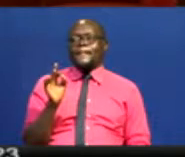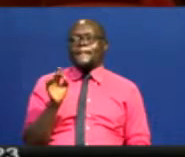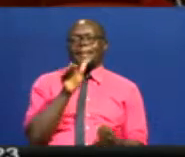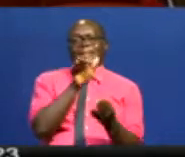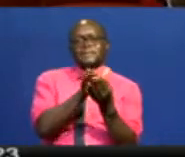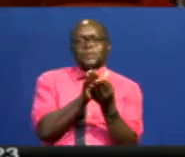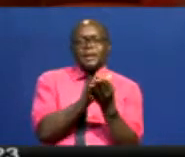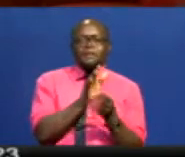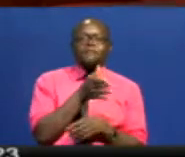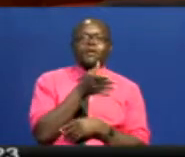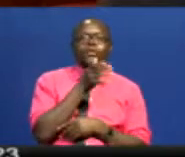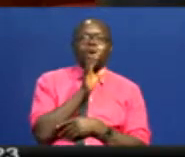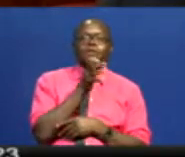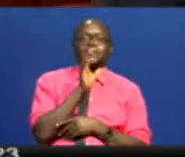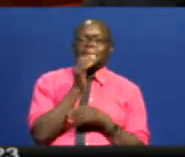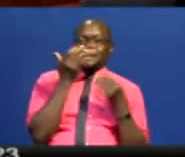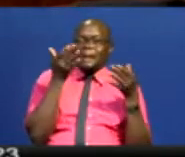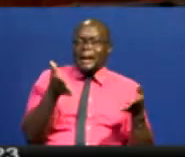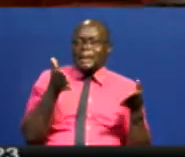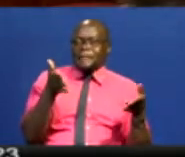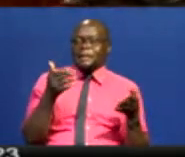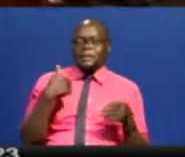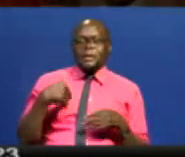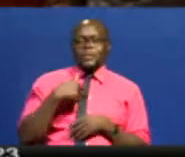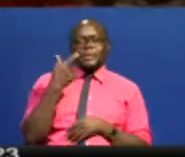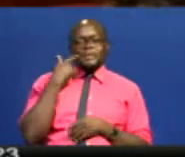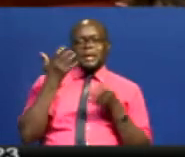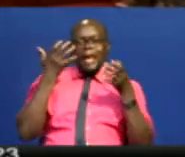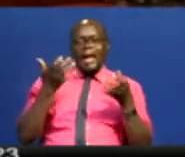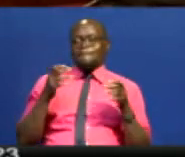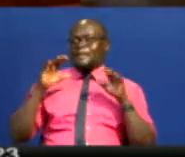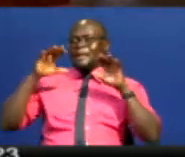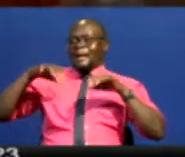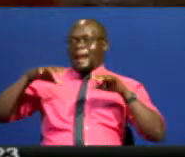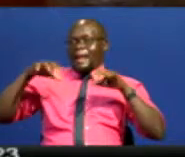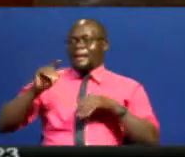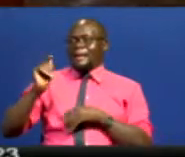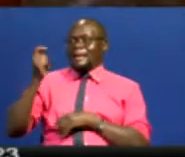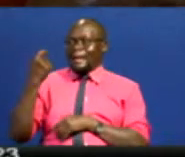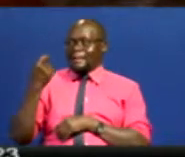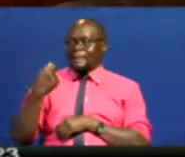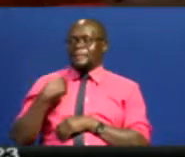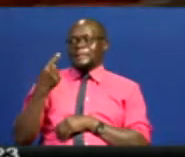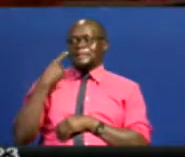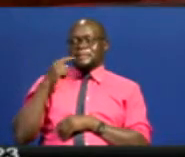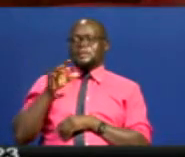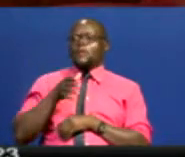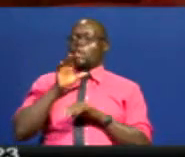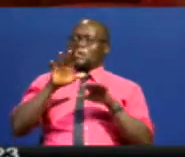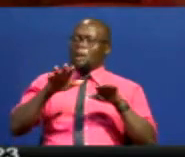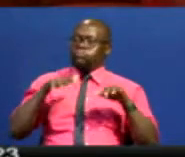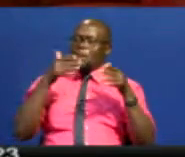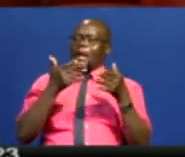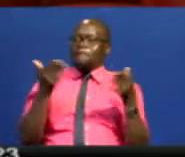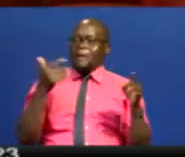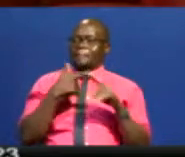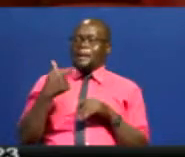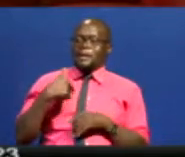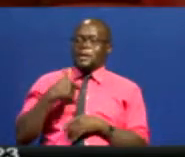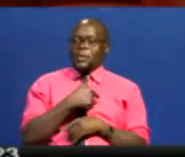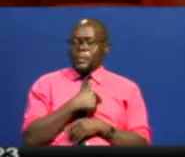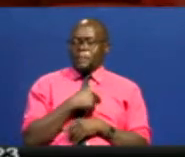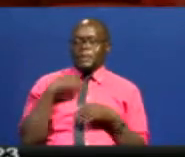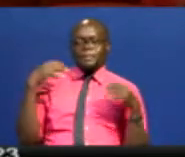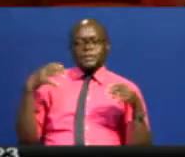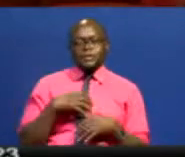storage of water, currently we're experiencing heavy rains in the country. We are seeing floods all over, but we will be shocked